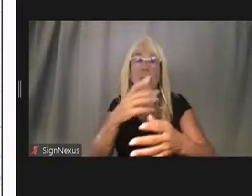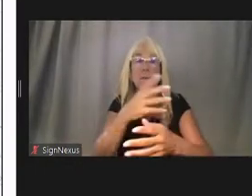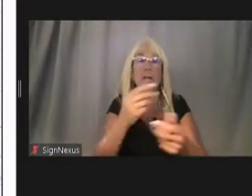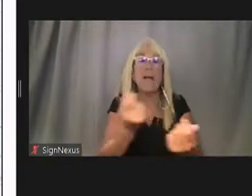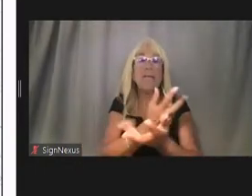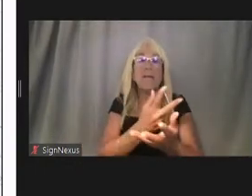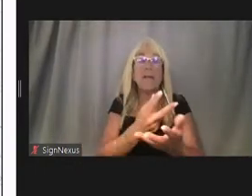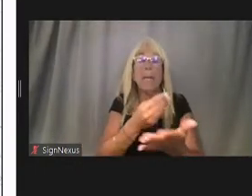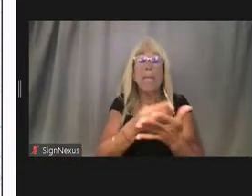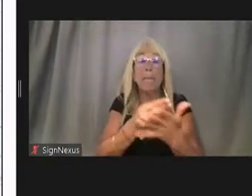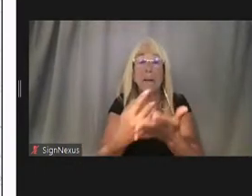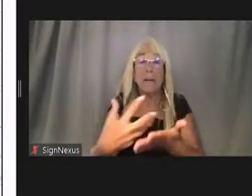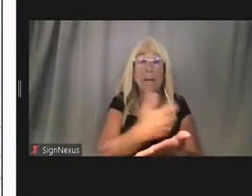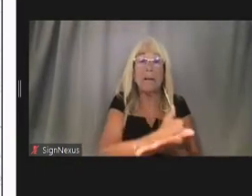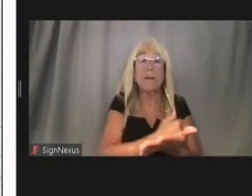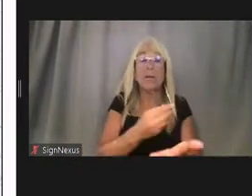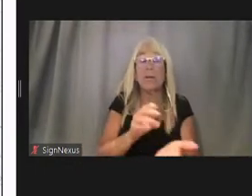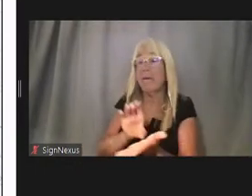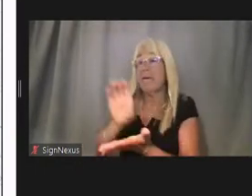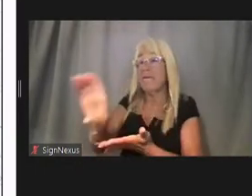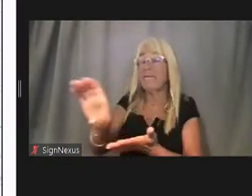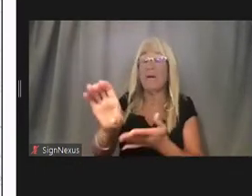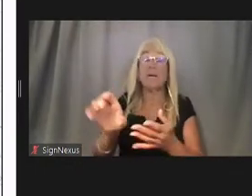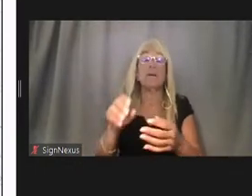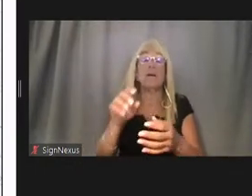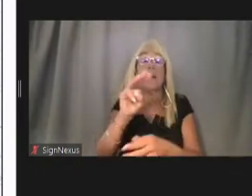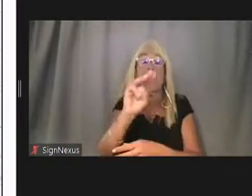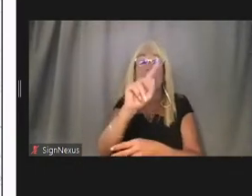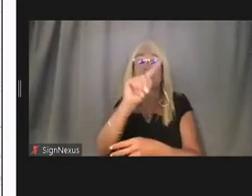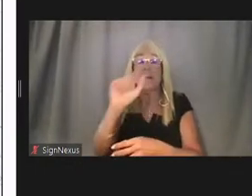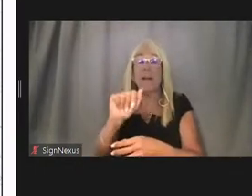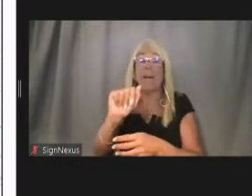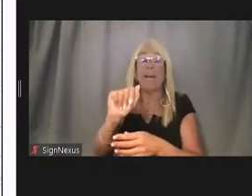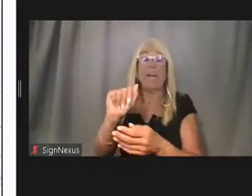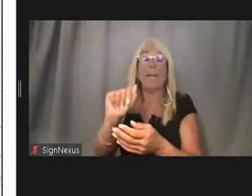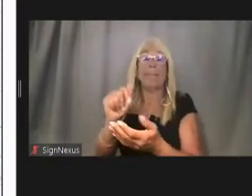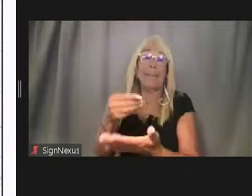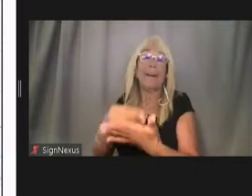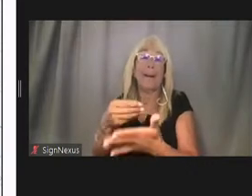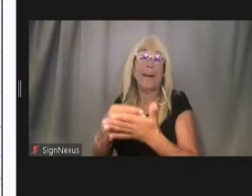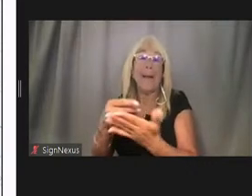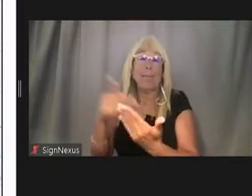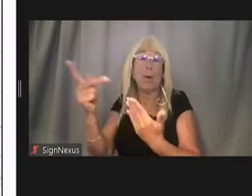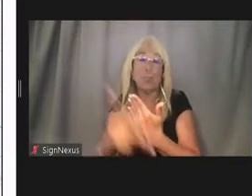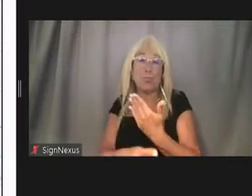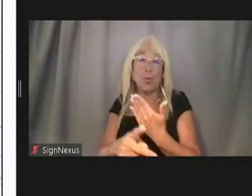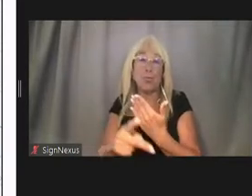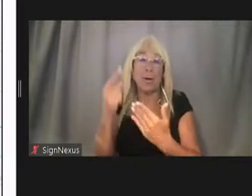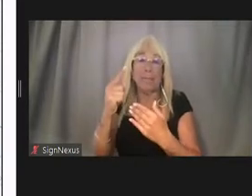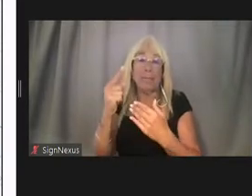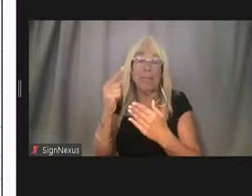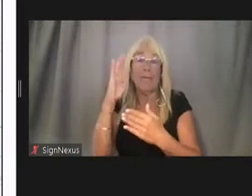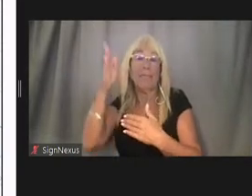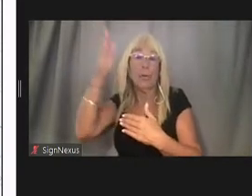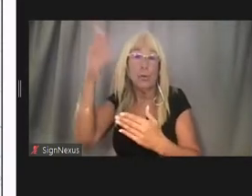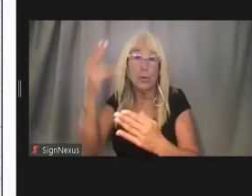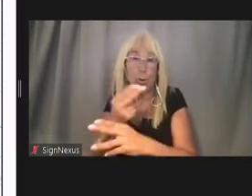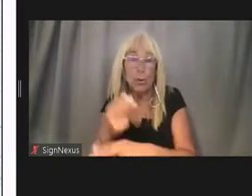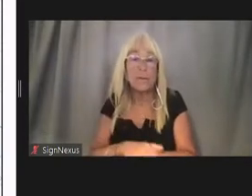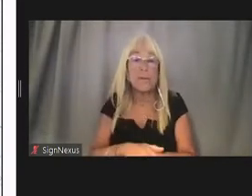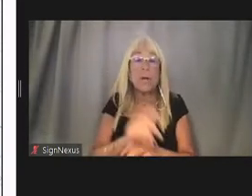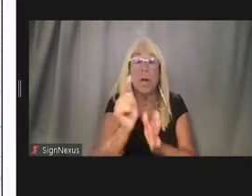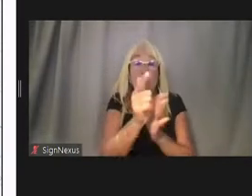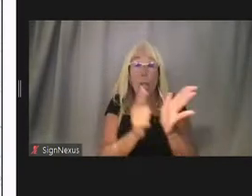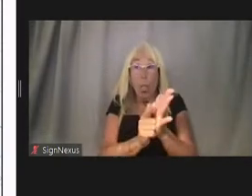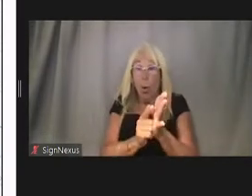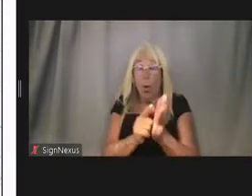would fund mta's 2020-2024 Capital program and successor Capital programs by law